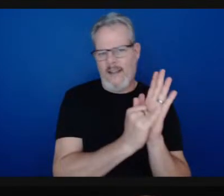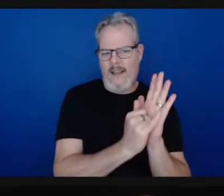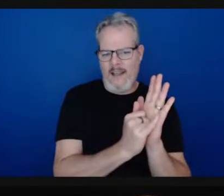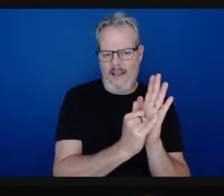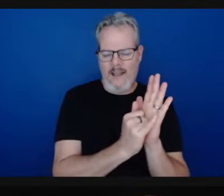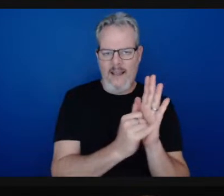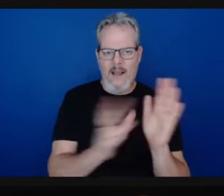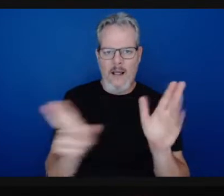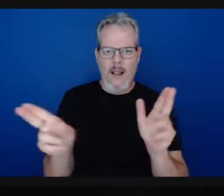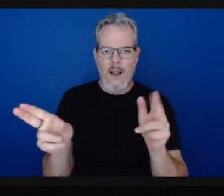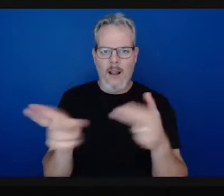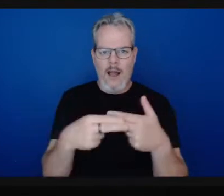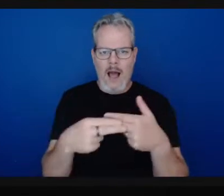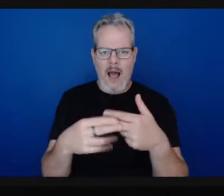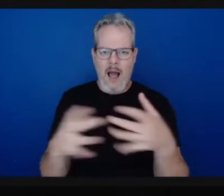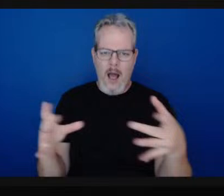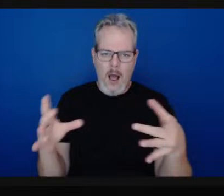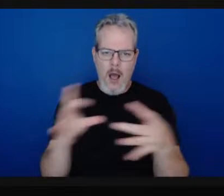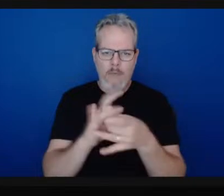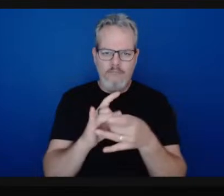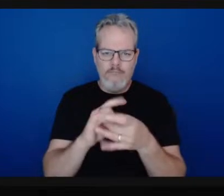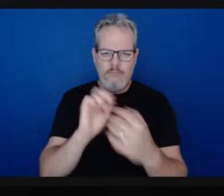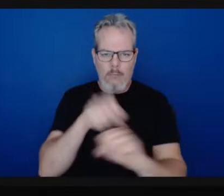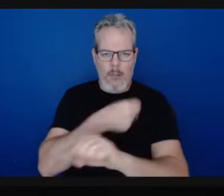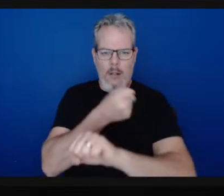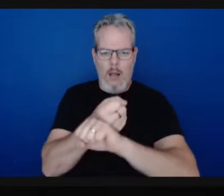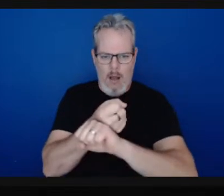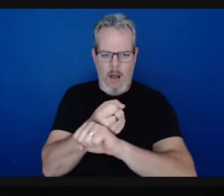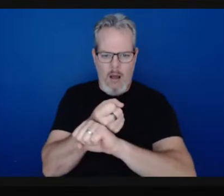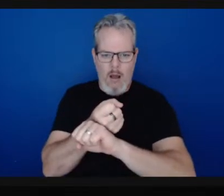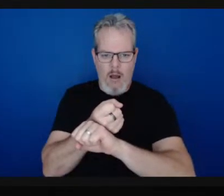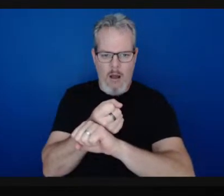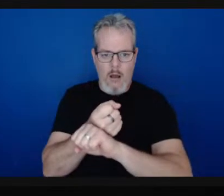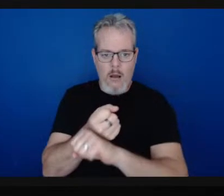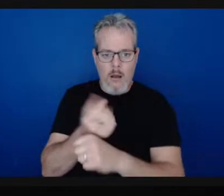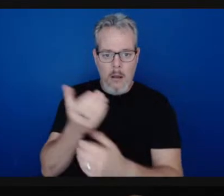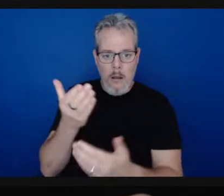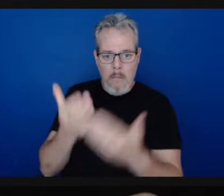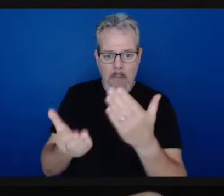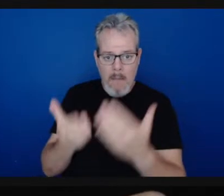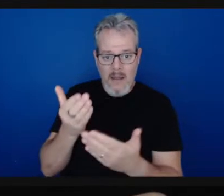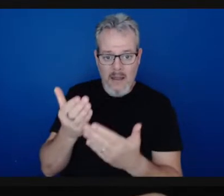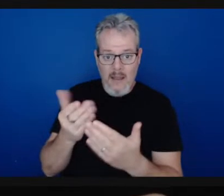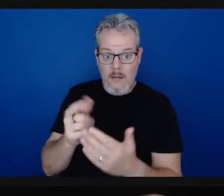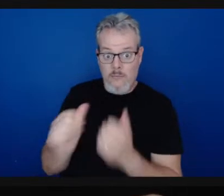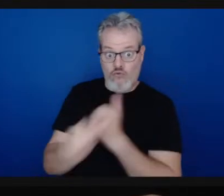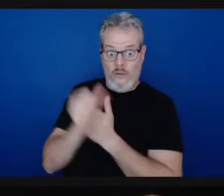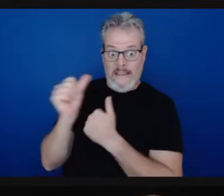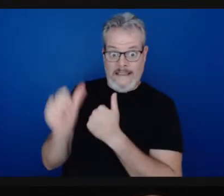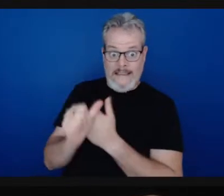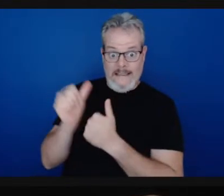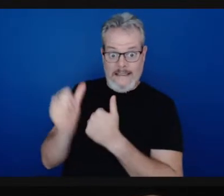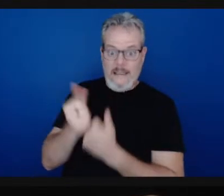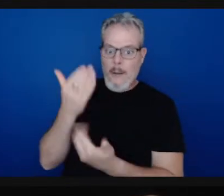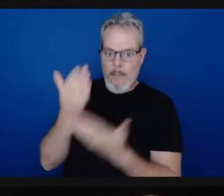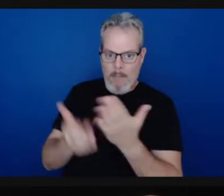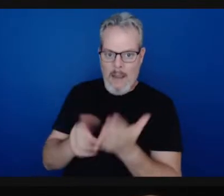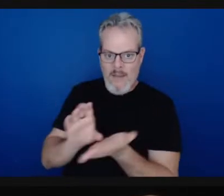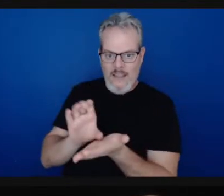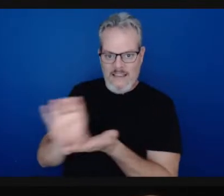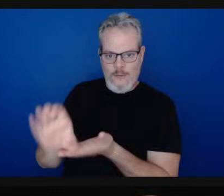on cabinets. If you're somewhere really at risk, you might invest more time and